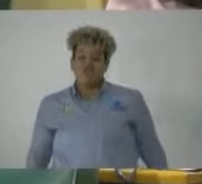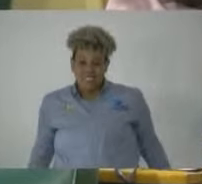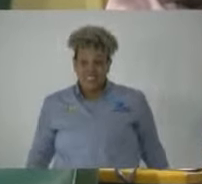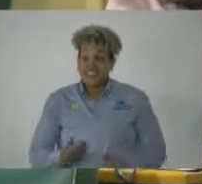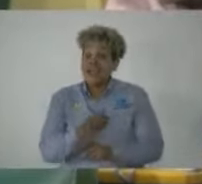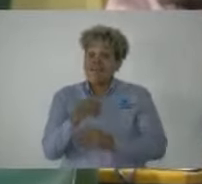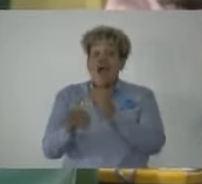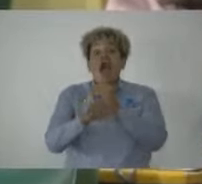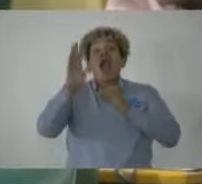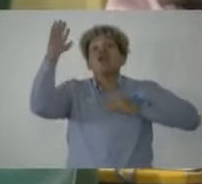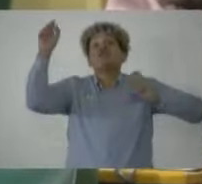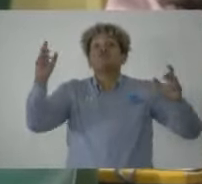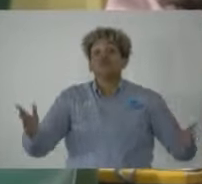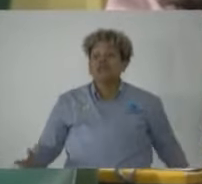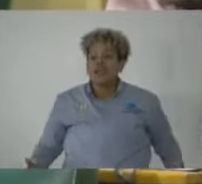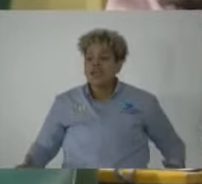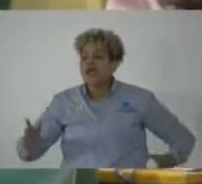And